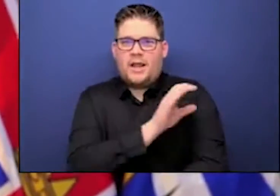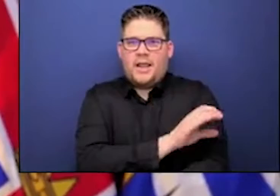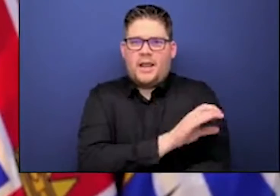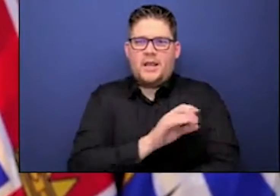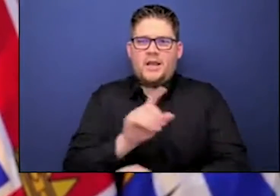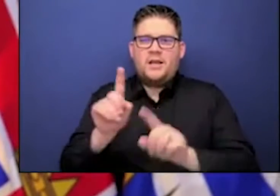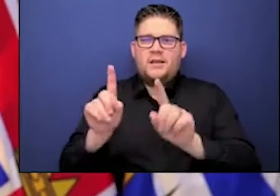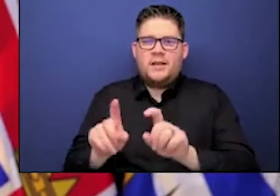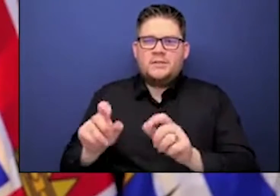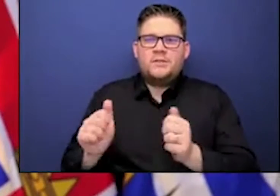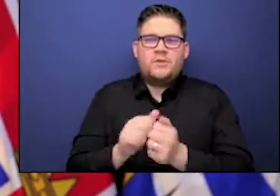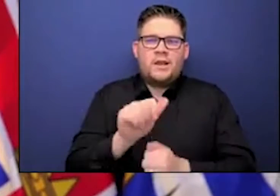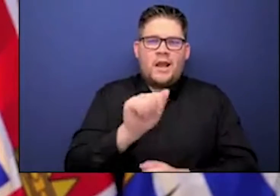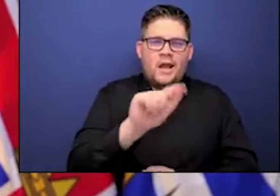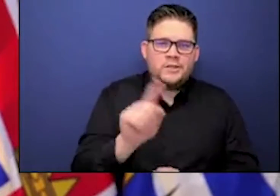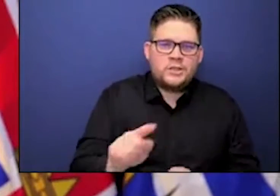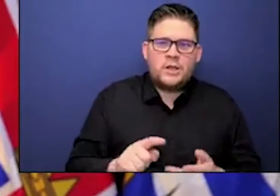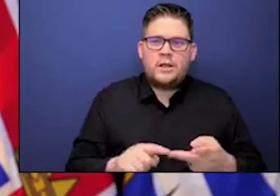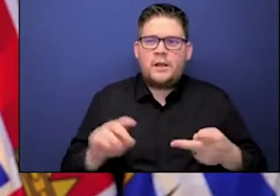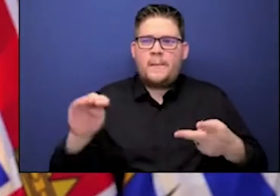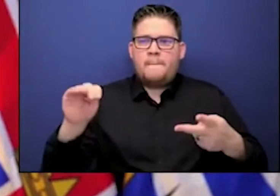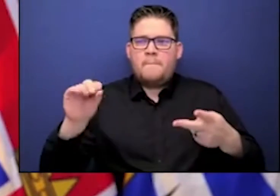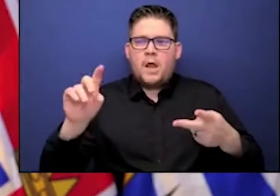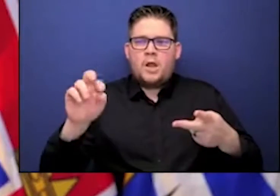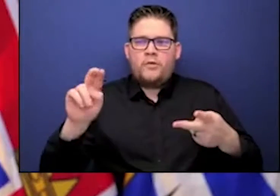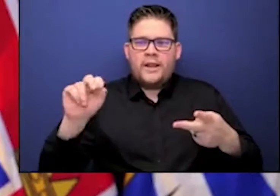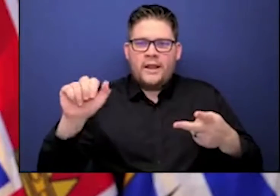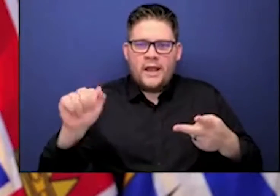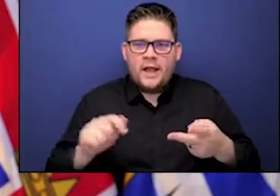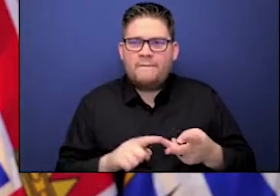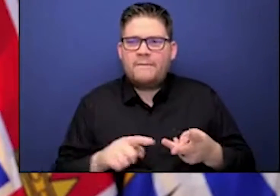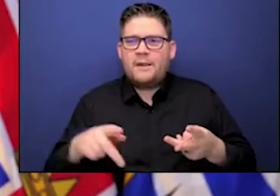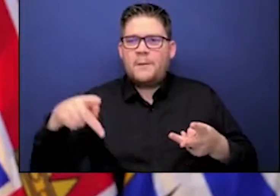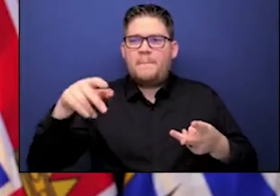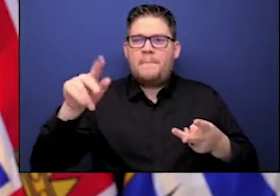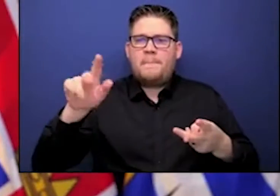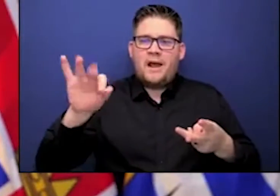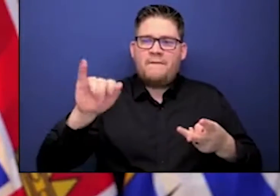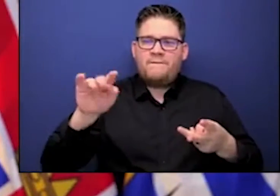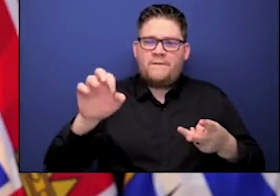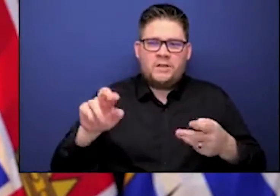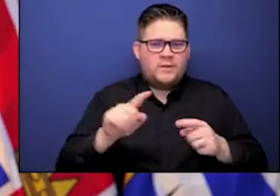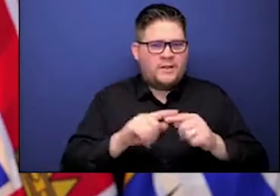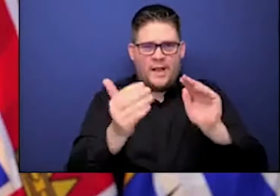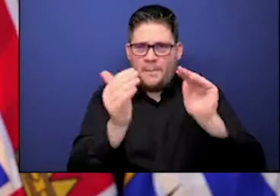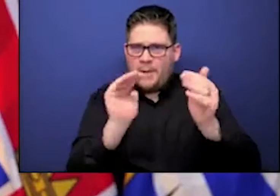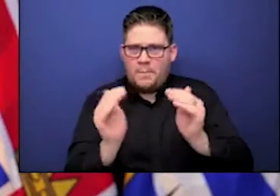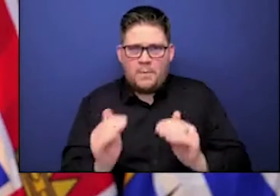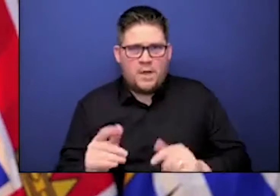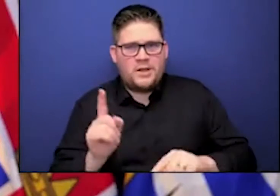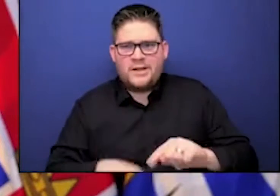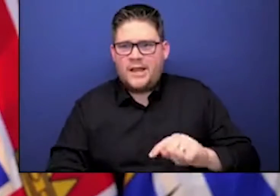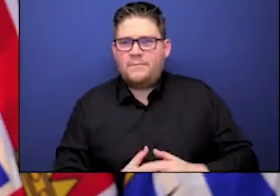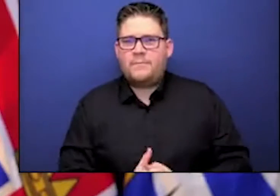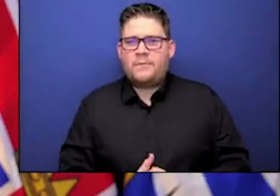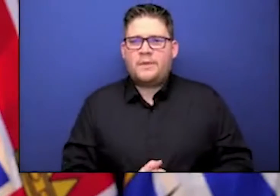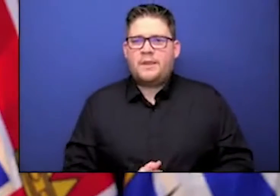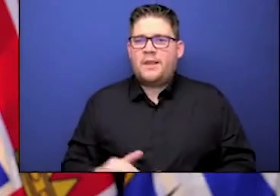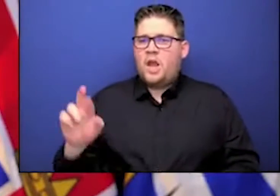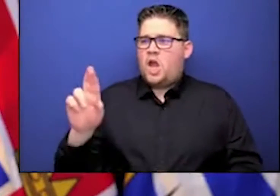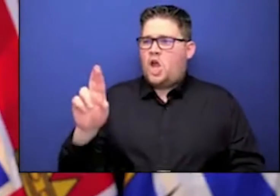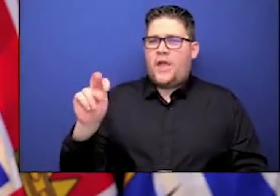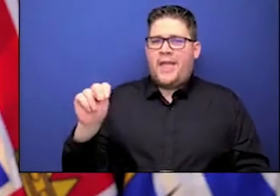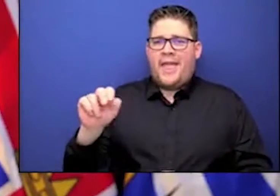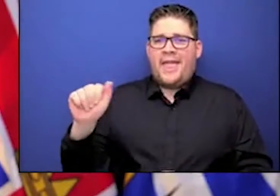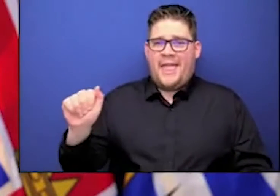were done by Moderna, that were done by Pfizer. Both the messenger RNA vaccines, so Moderna and Pfizer, the